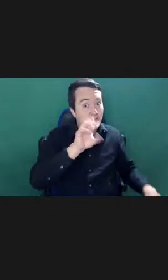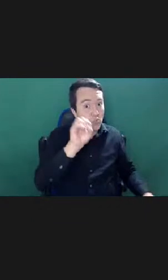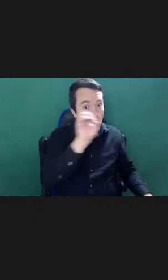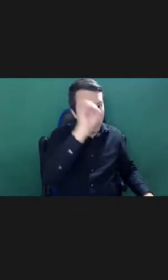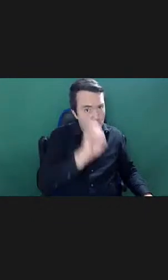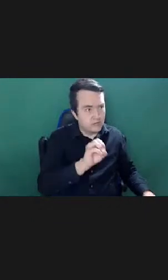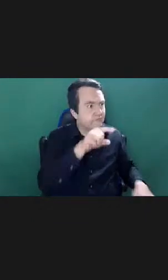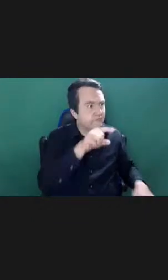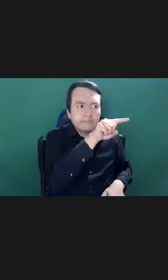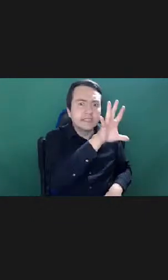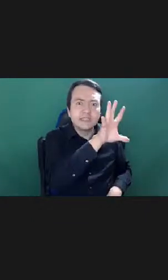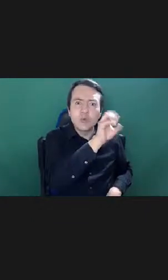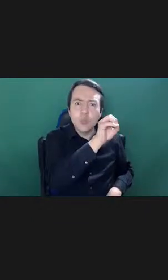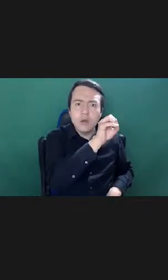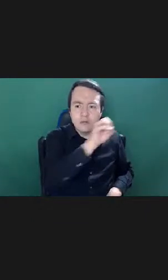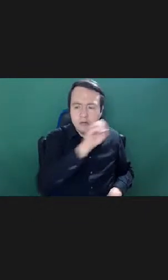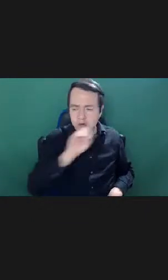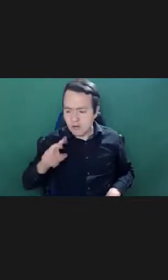shows is the